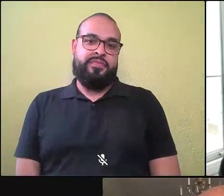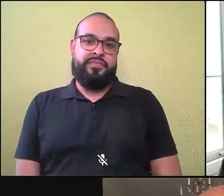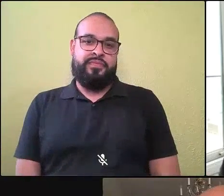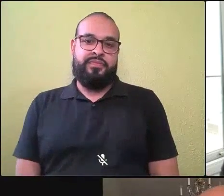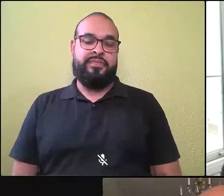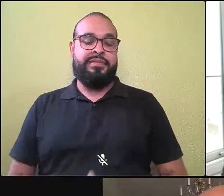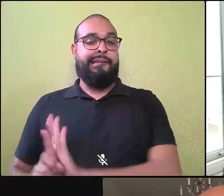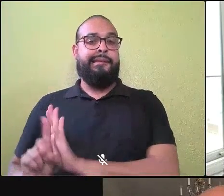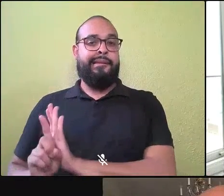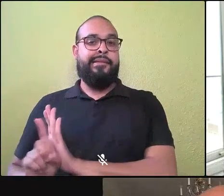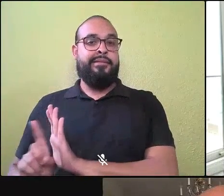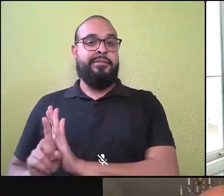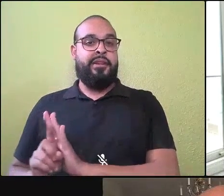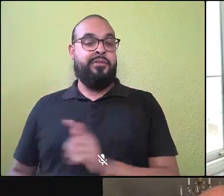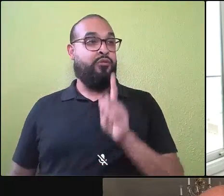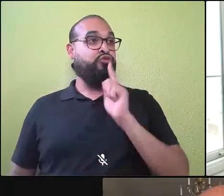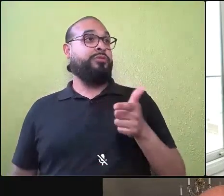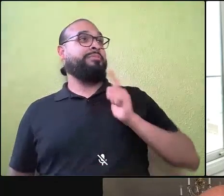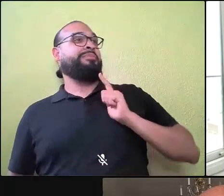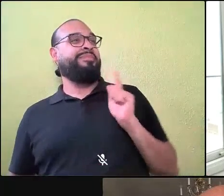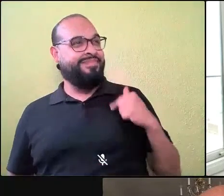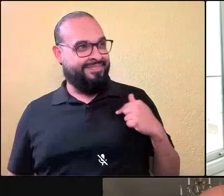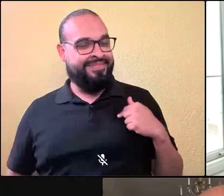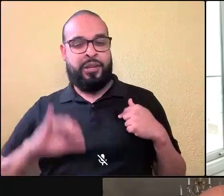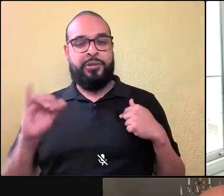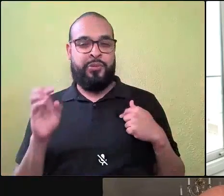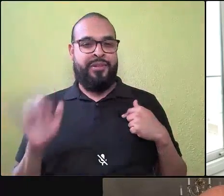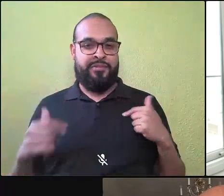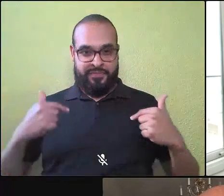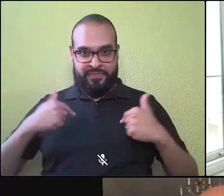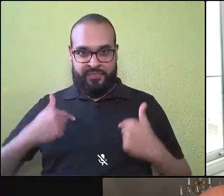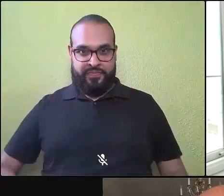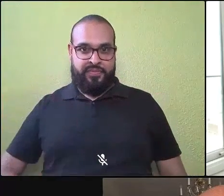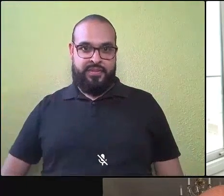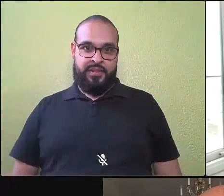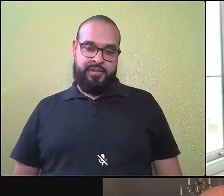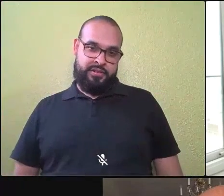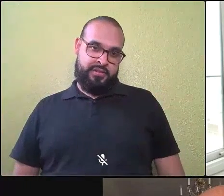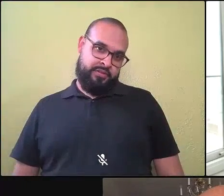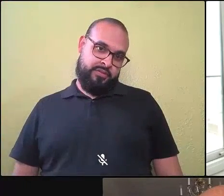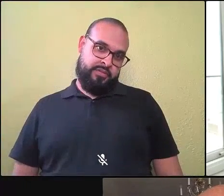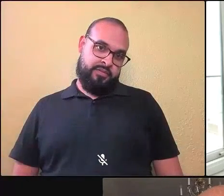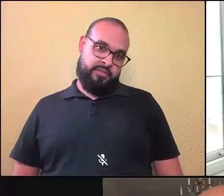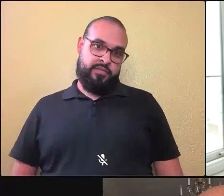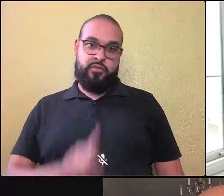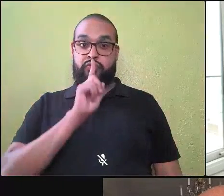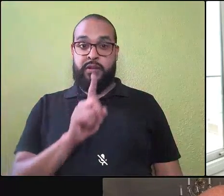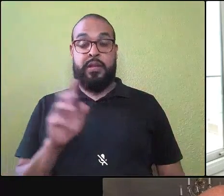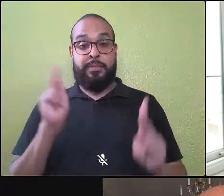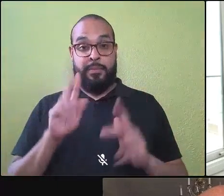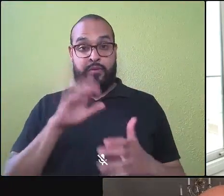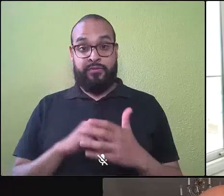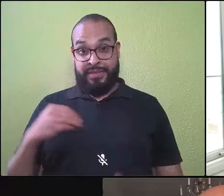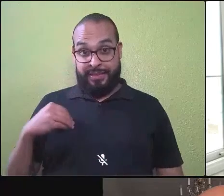go. So for me, as a reminder, so our members are entrepreneurs. And so it goes back